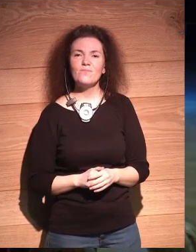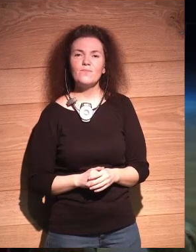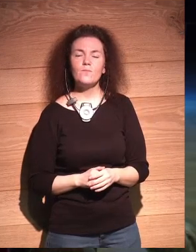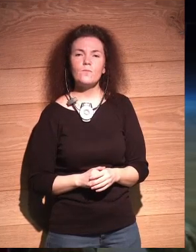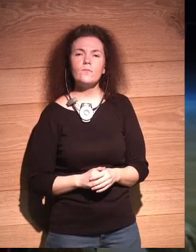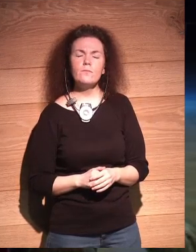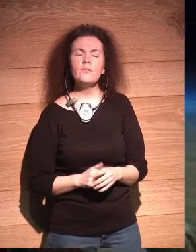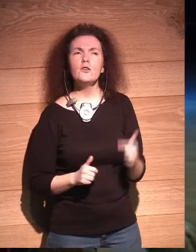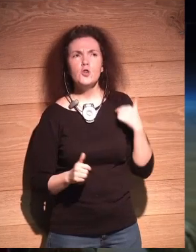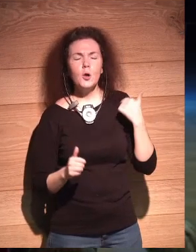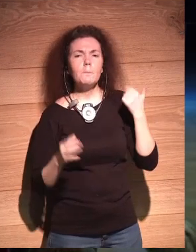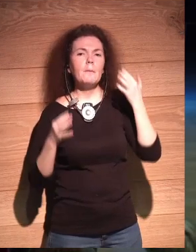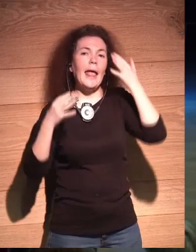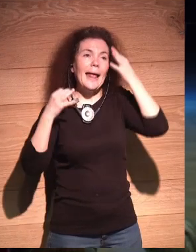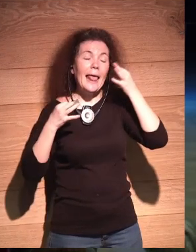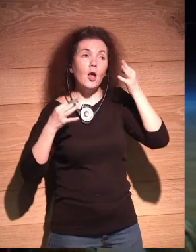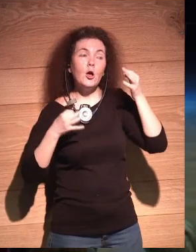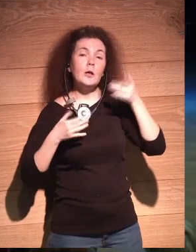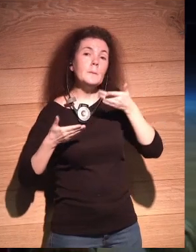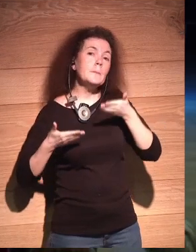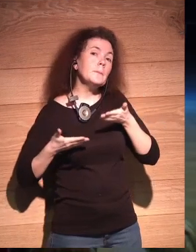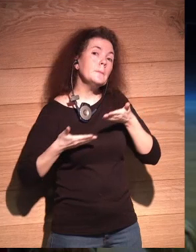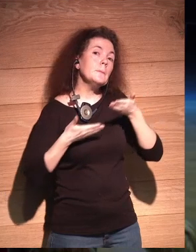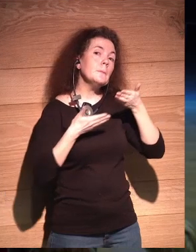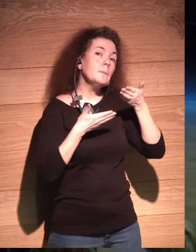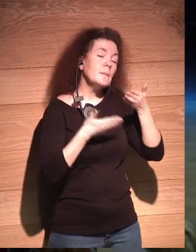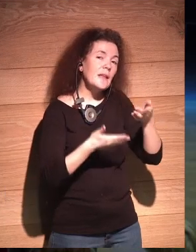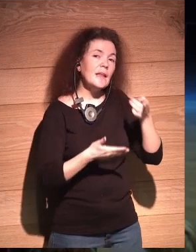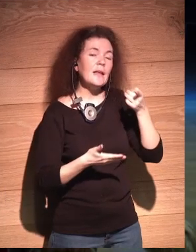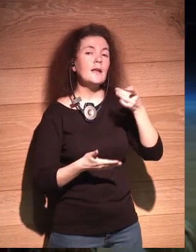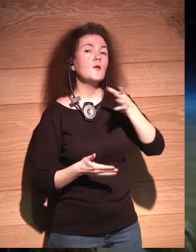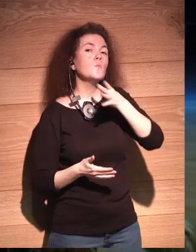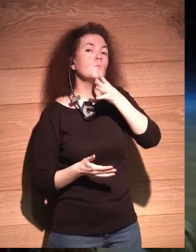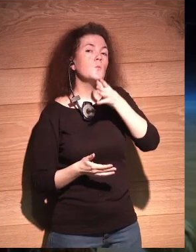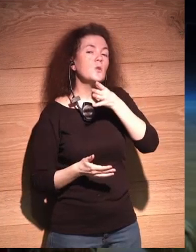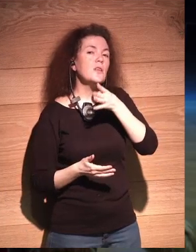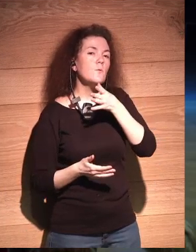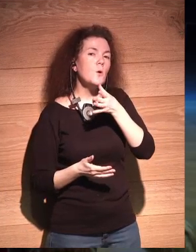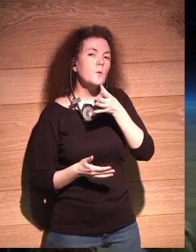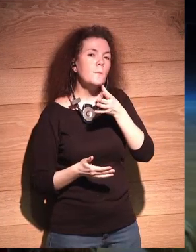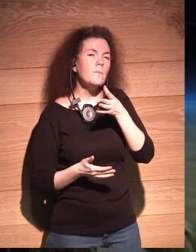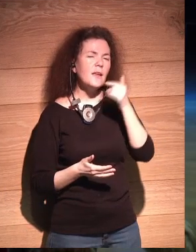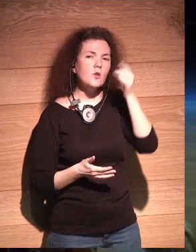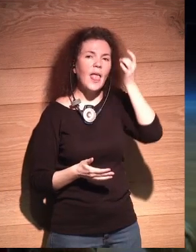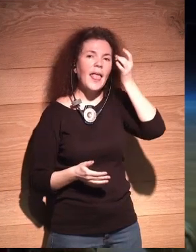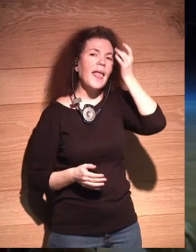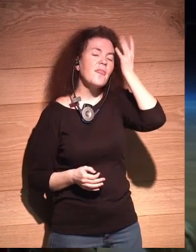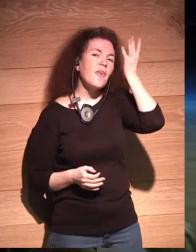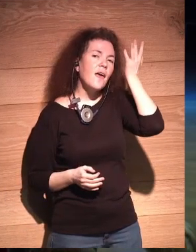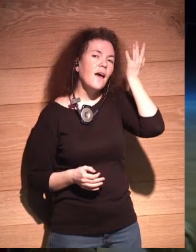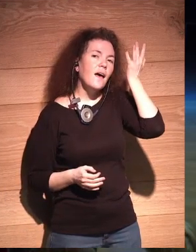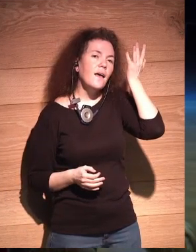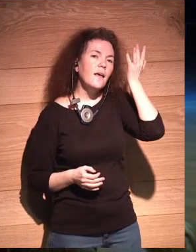think that they invited me to do this because I had this. They had this idea that I'm this